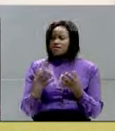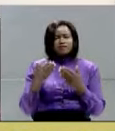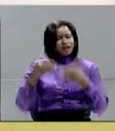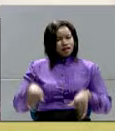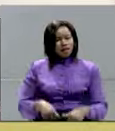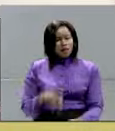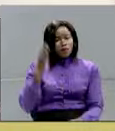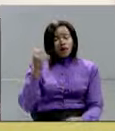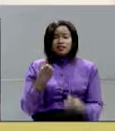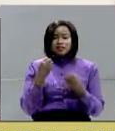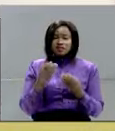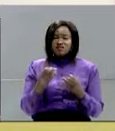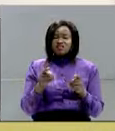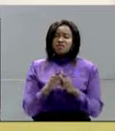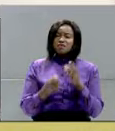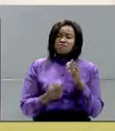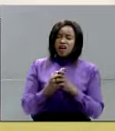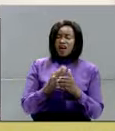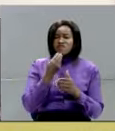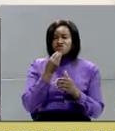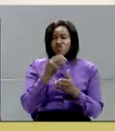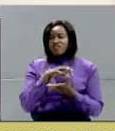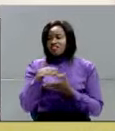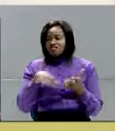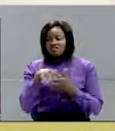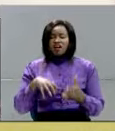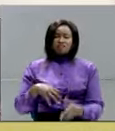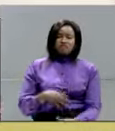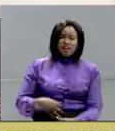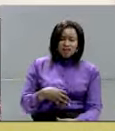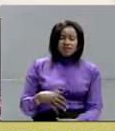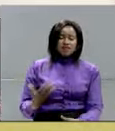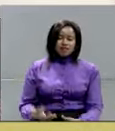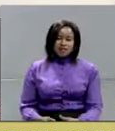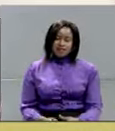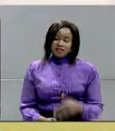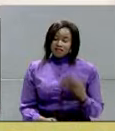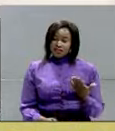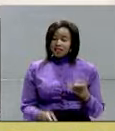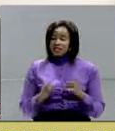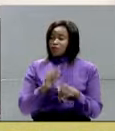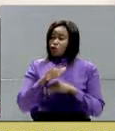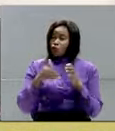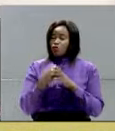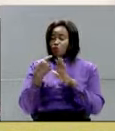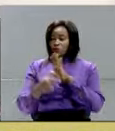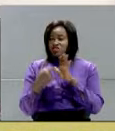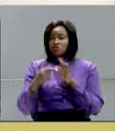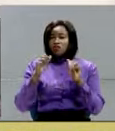to food poisoning and all those conditions that will predispose you to